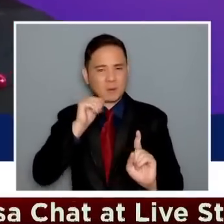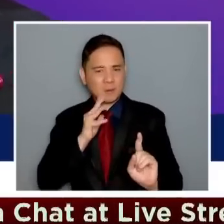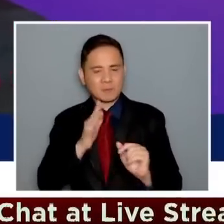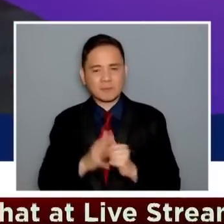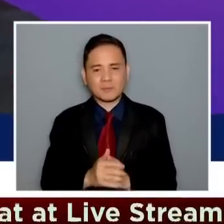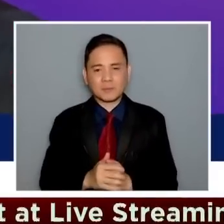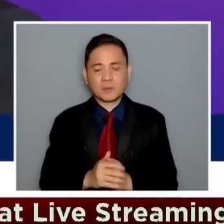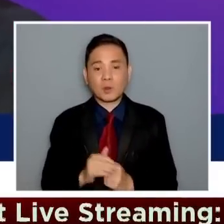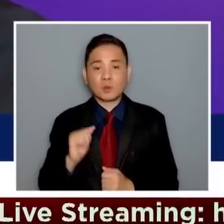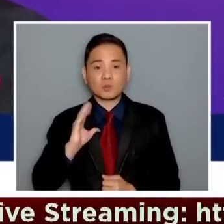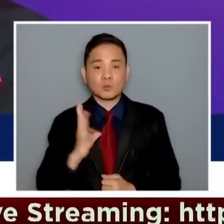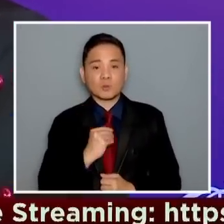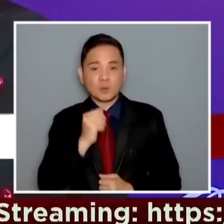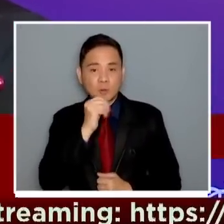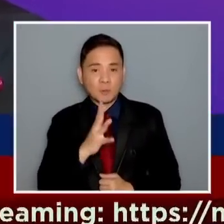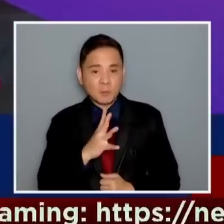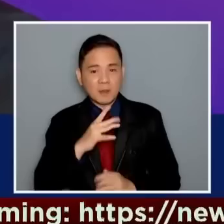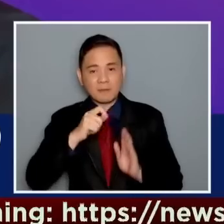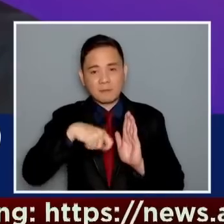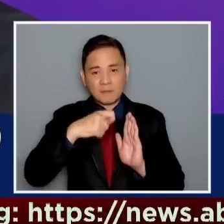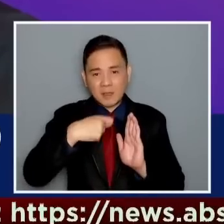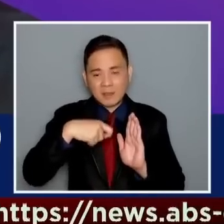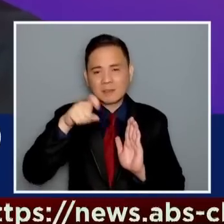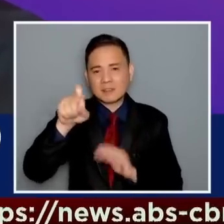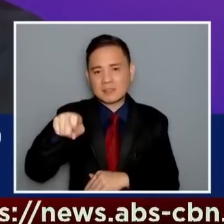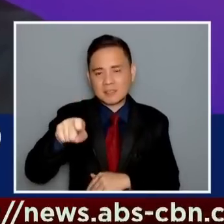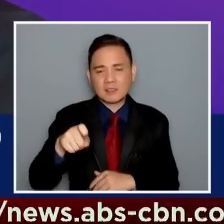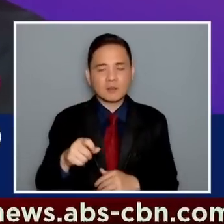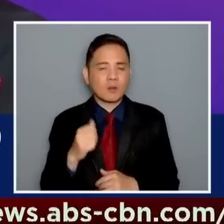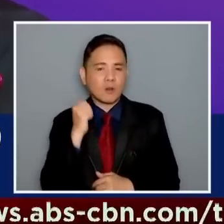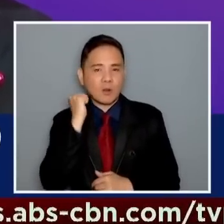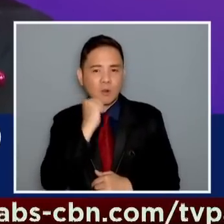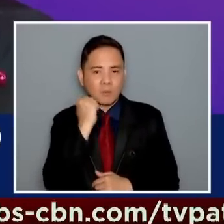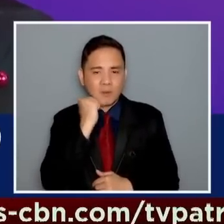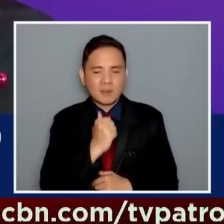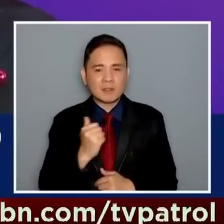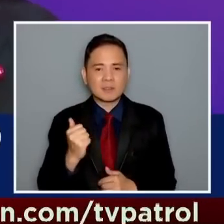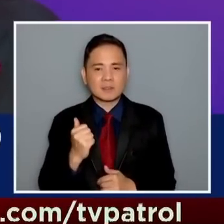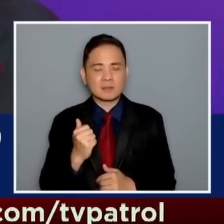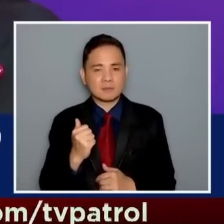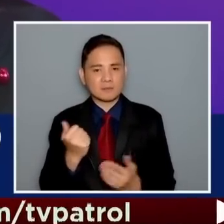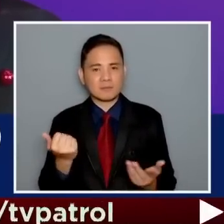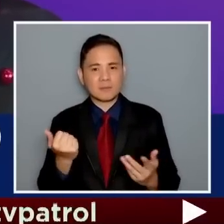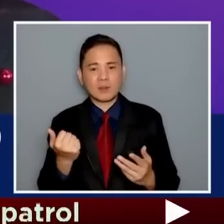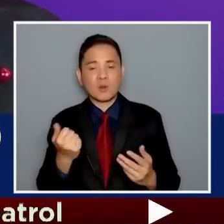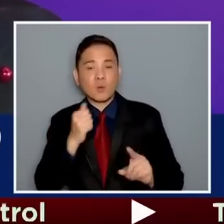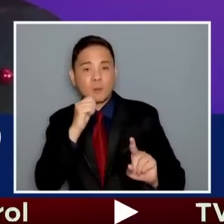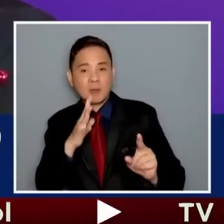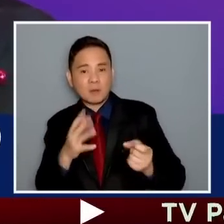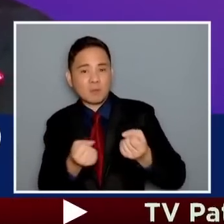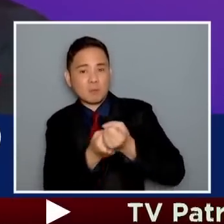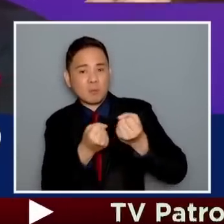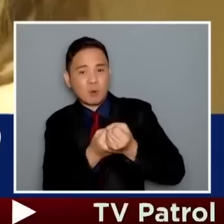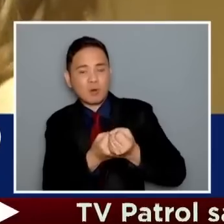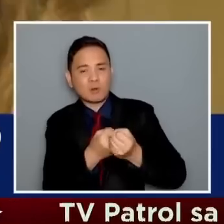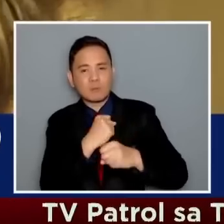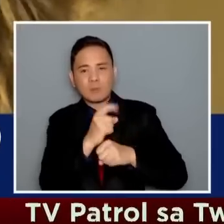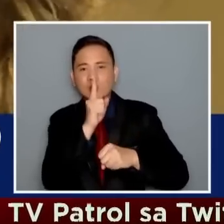women filmmakers, we stand on the shoulders of the women filmmakers who paved the way for